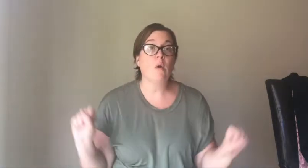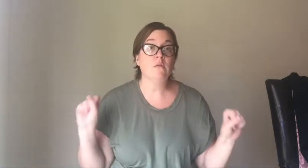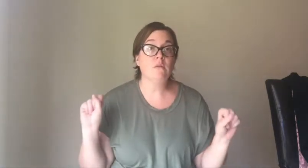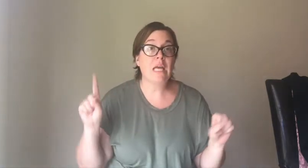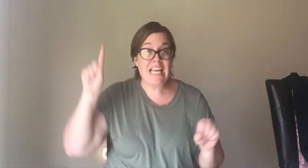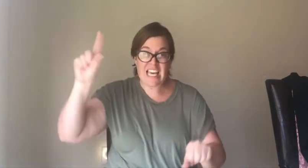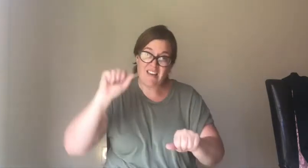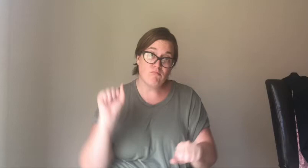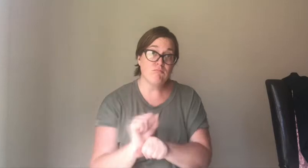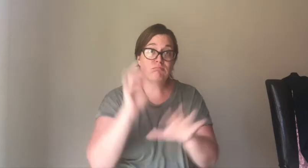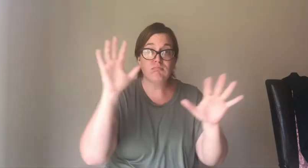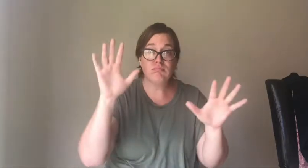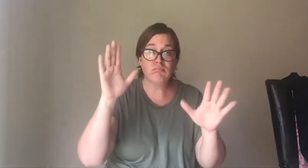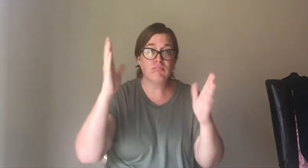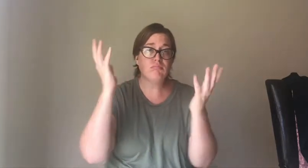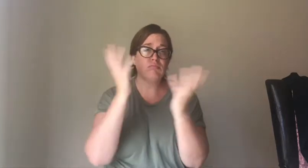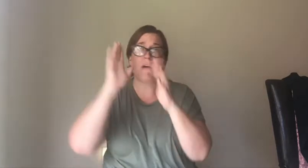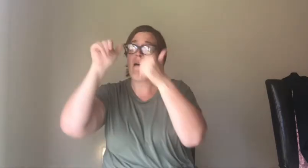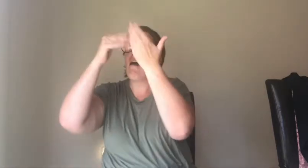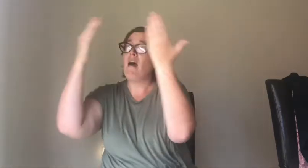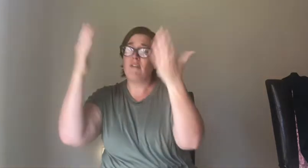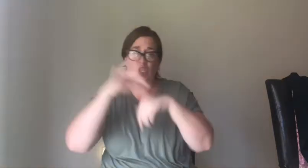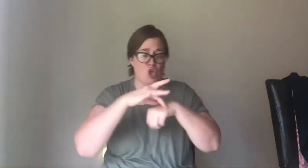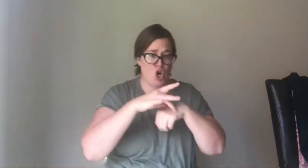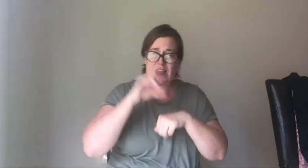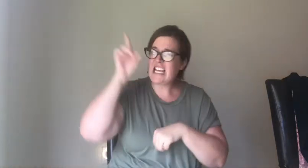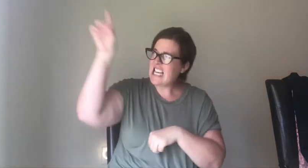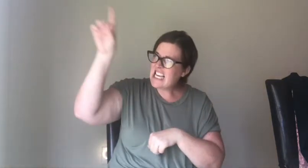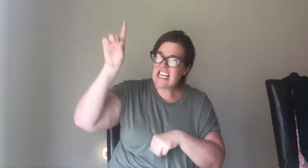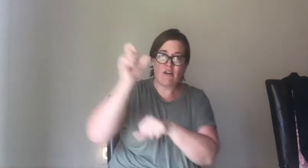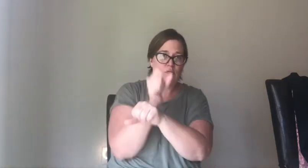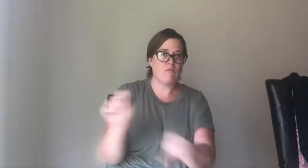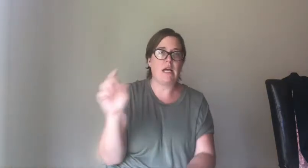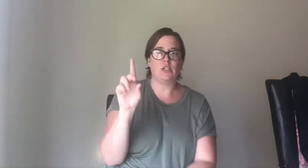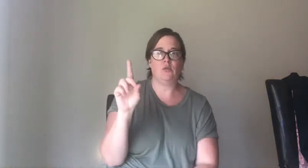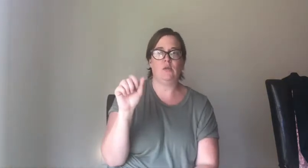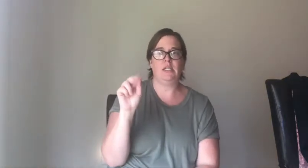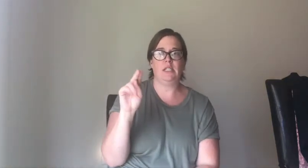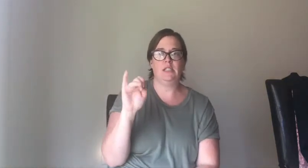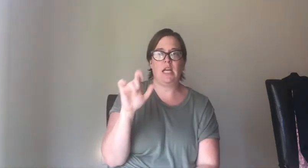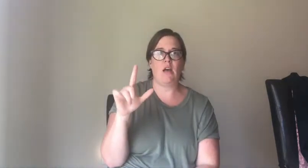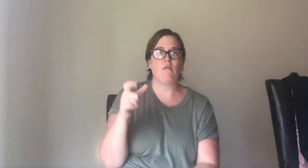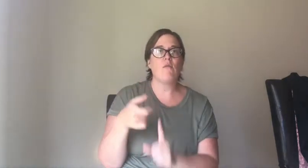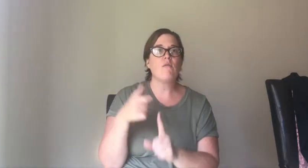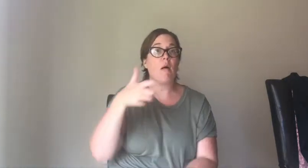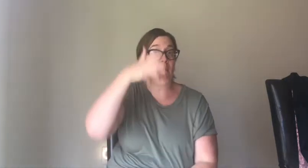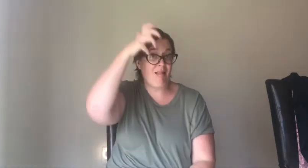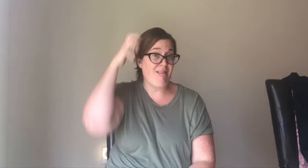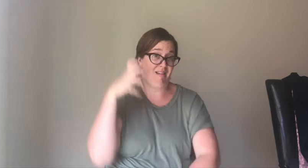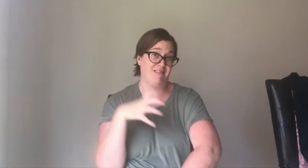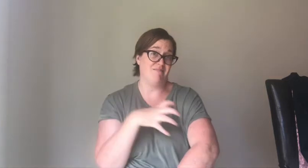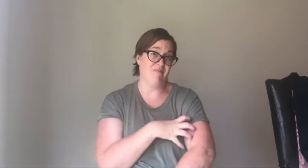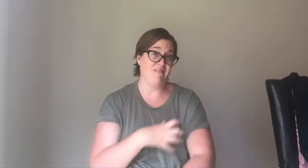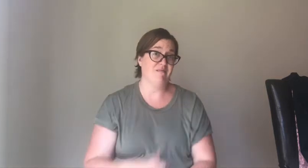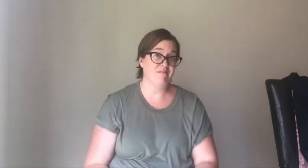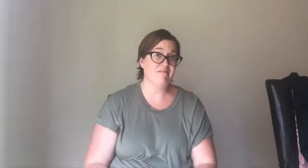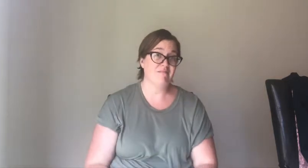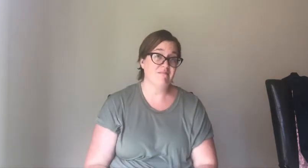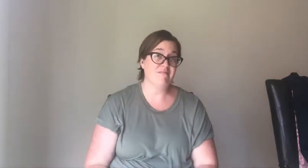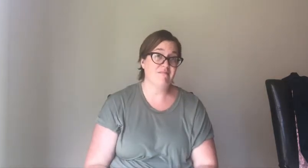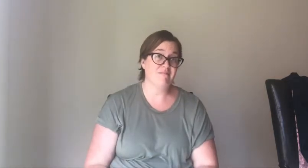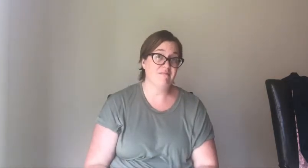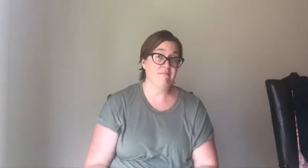say right after you threw a bunch of innocent people into a den of lions. I decree that everyone throughout my kingdom should tremble with fear before the God of